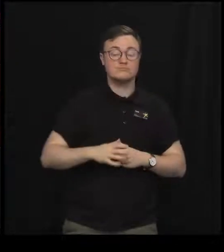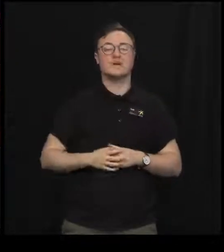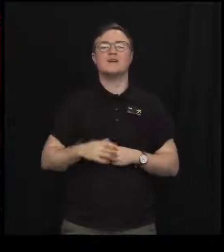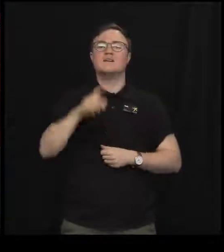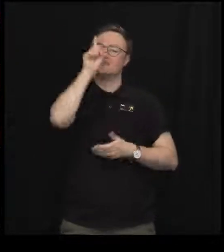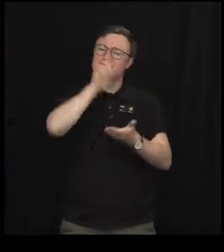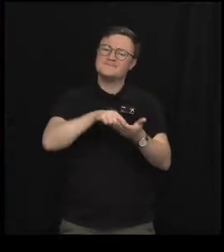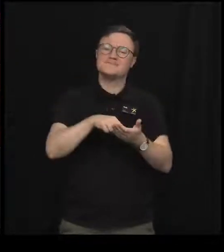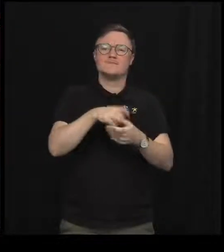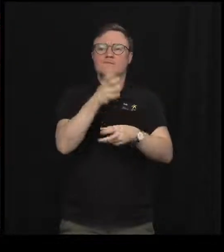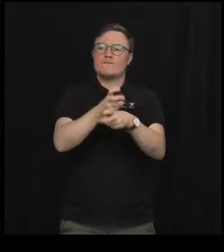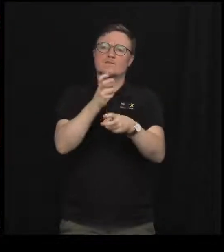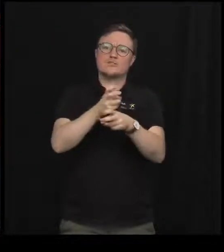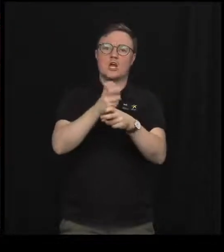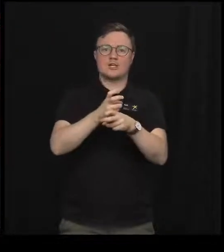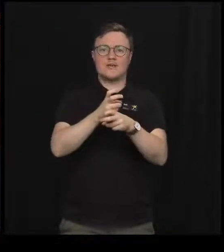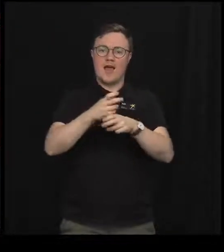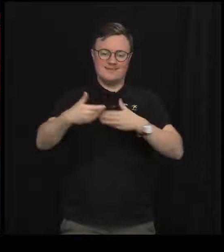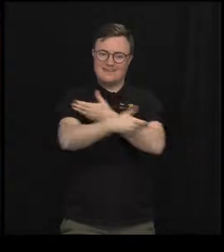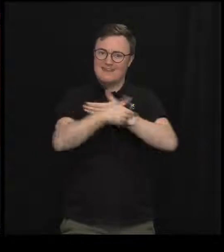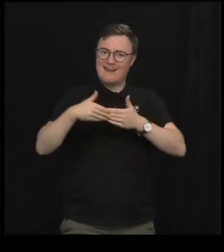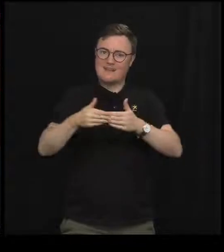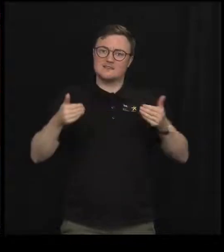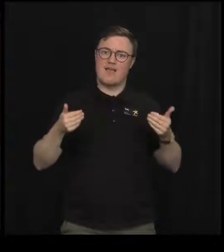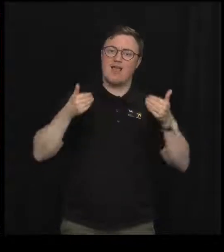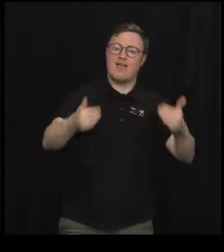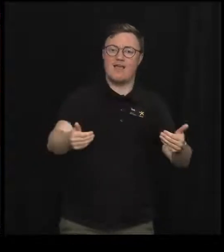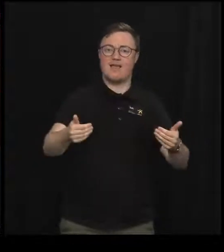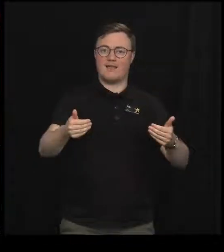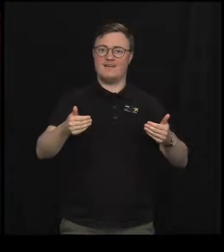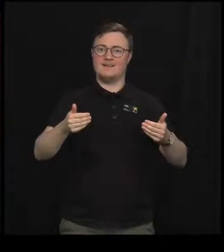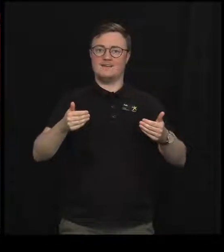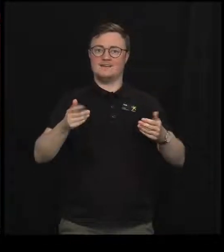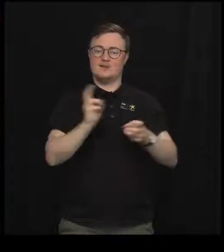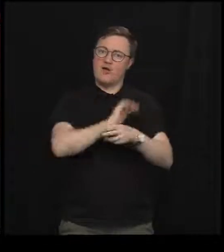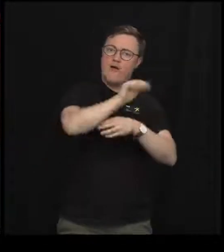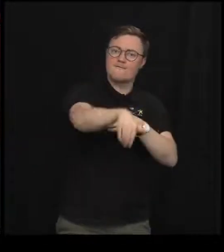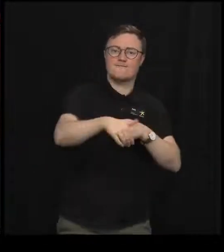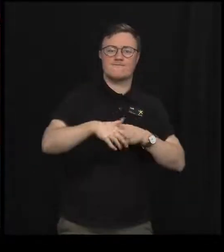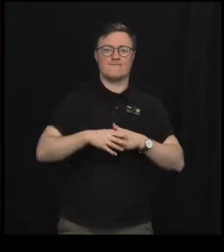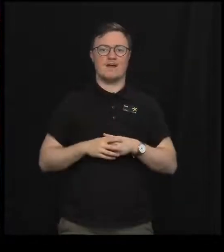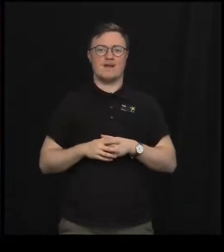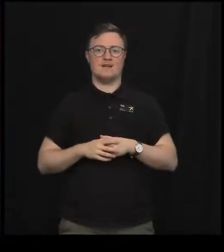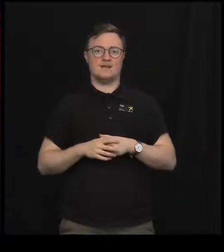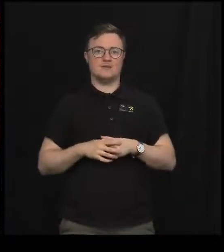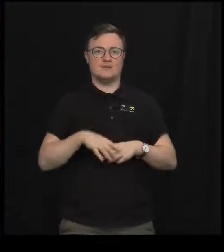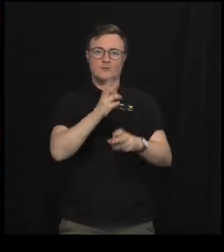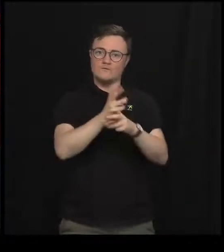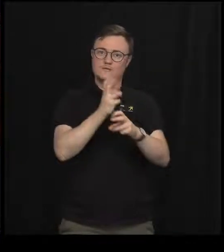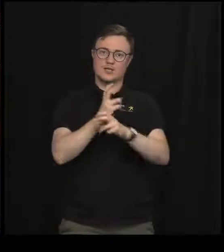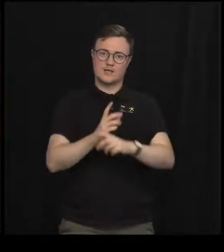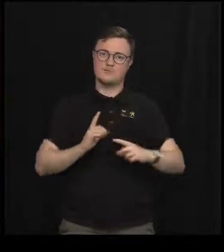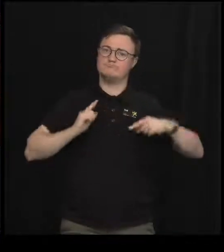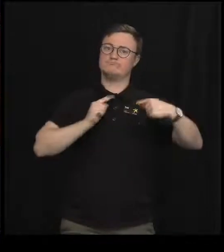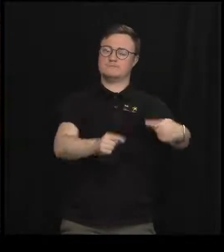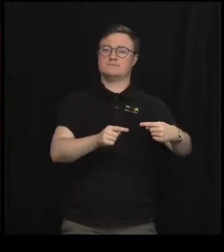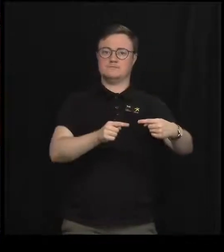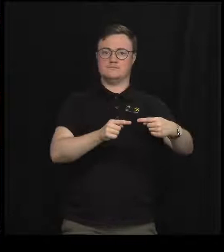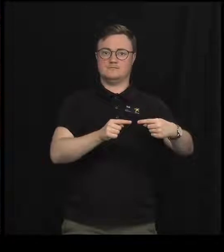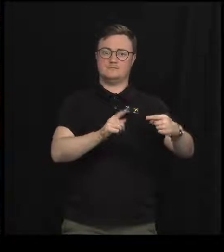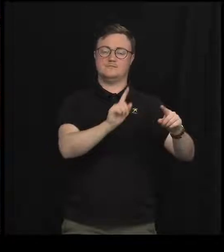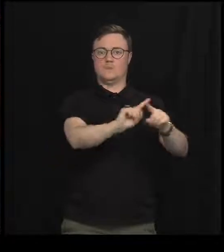of move us over the line in terms of how fast we can move against the challenges that children are facing globally.